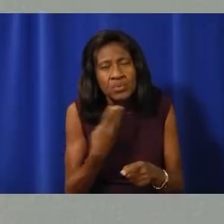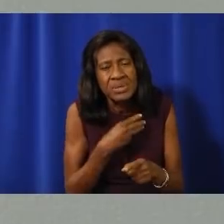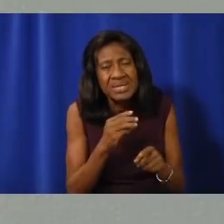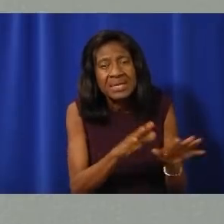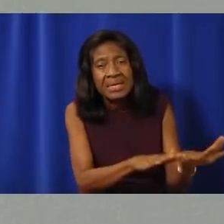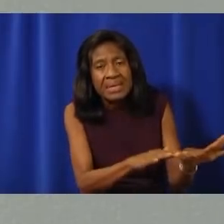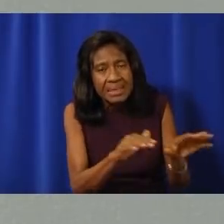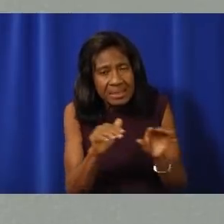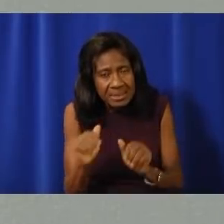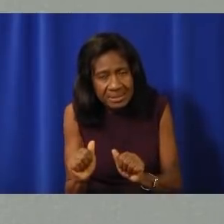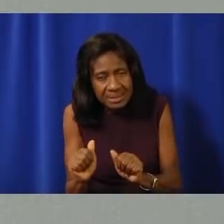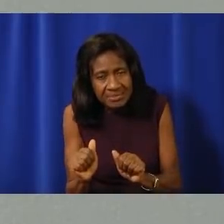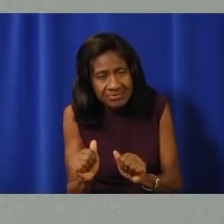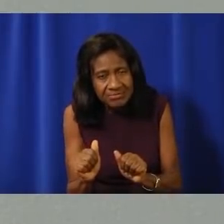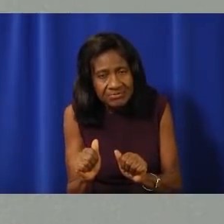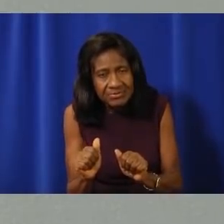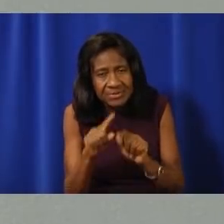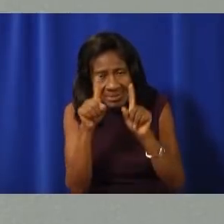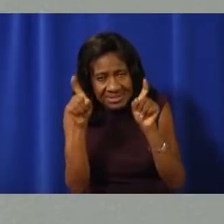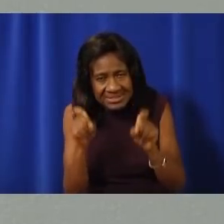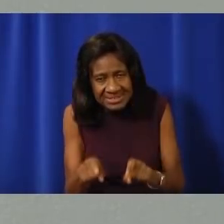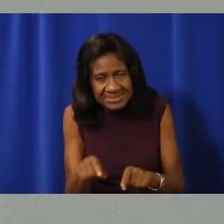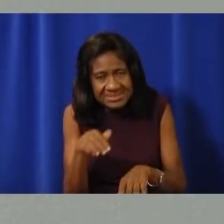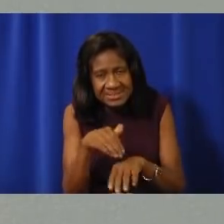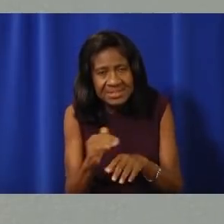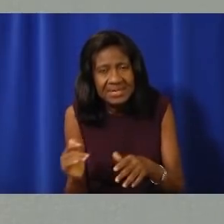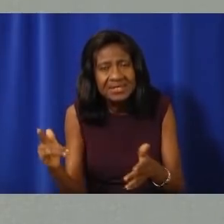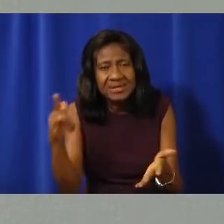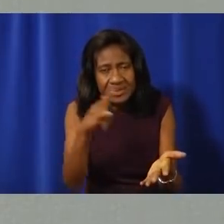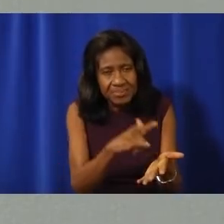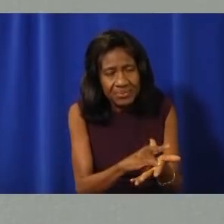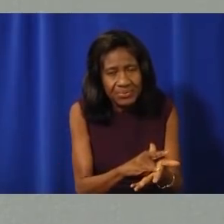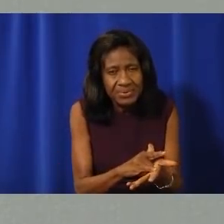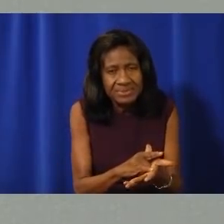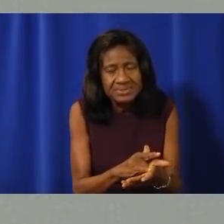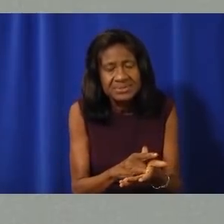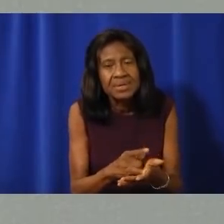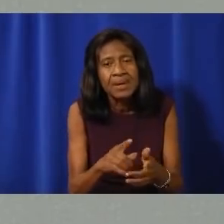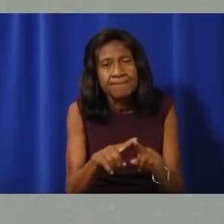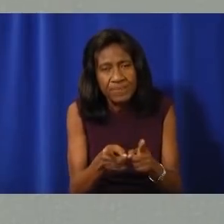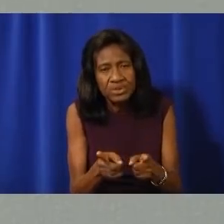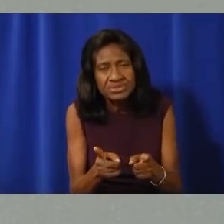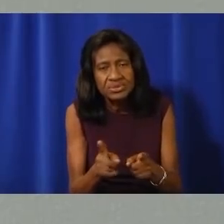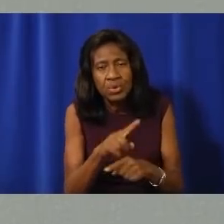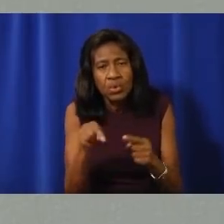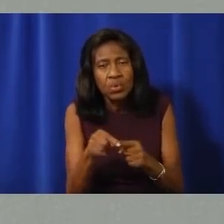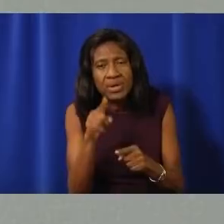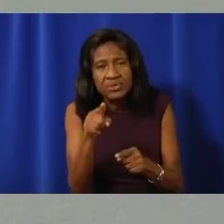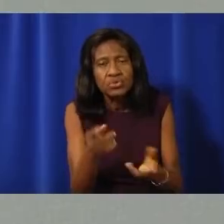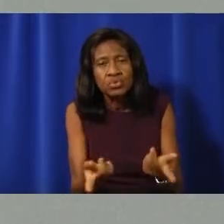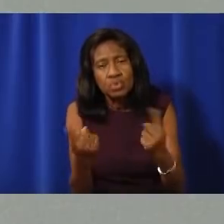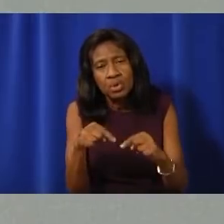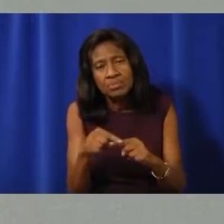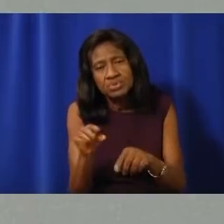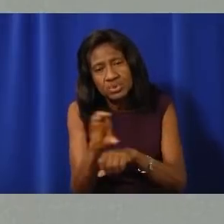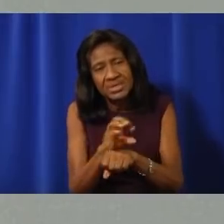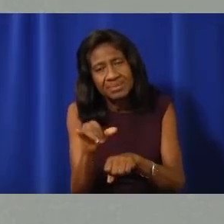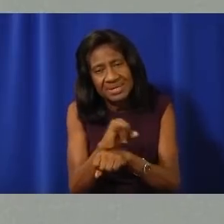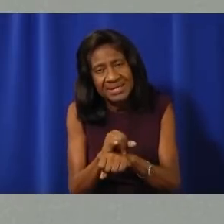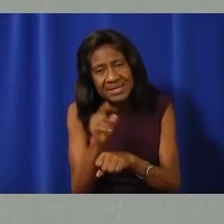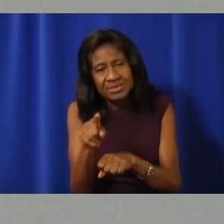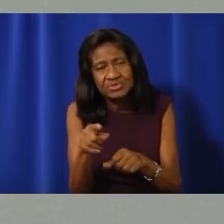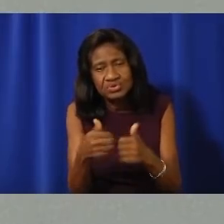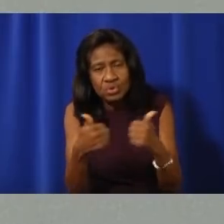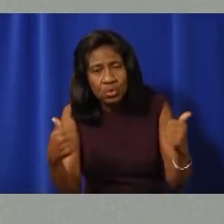as it is, and we just extend the quarantine period in Cayman by an extra 2 days. So that